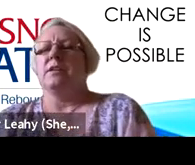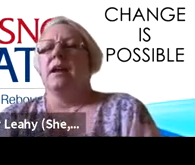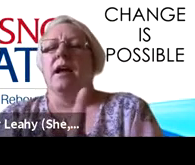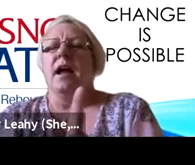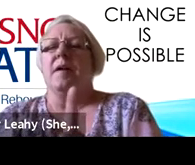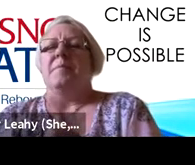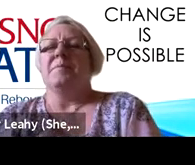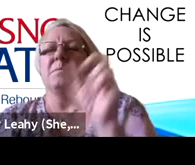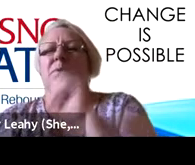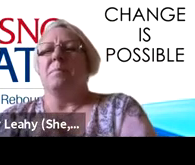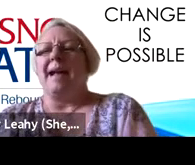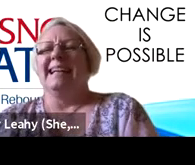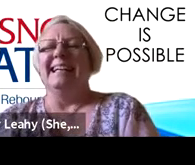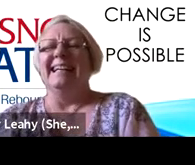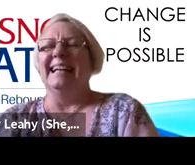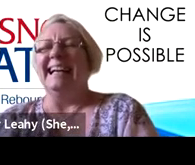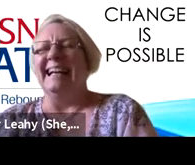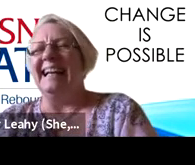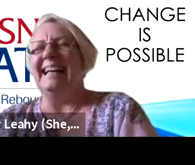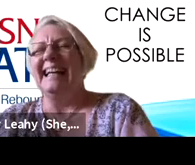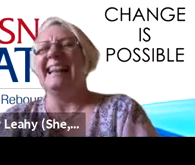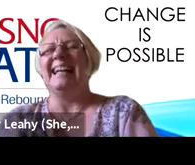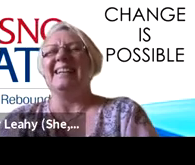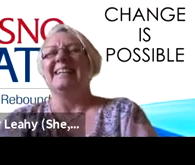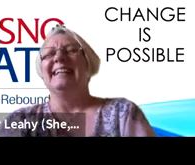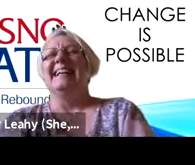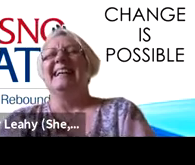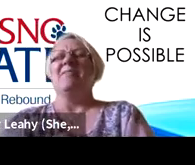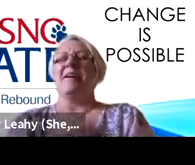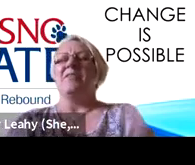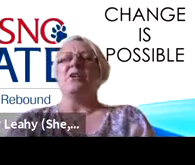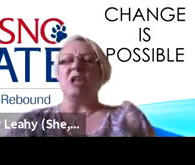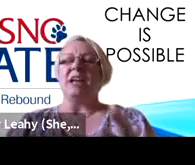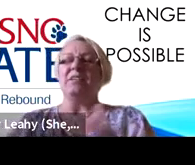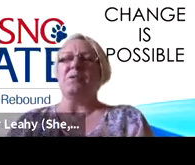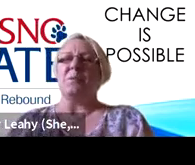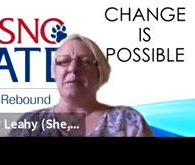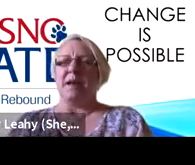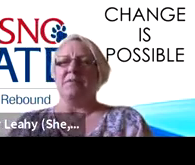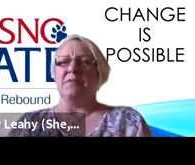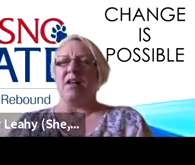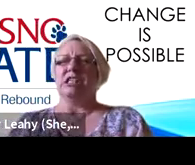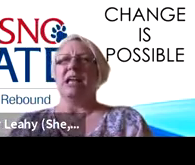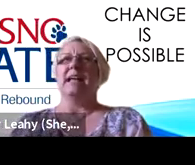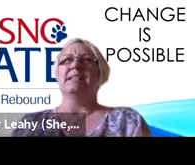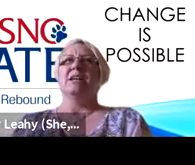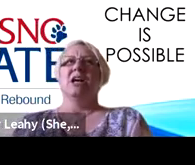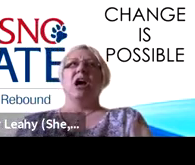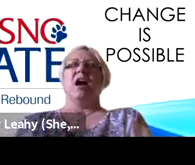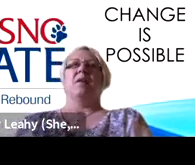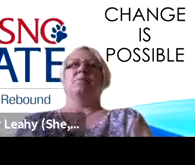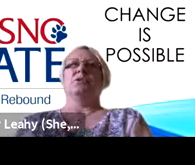that's good. Nope, one back. Thank you. There are a lot of different ways to pay for college,